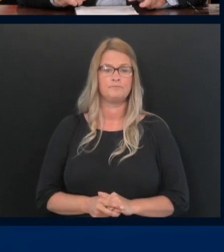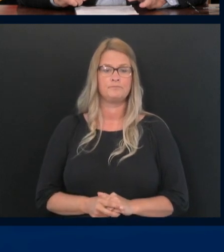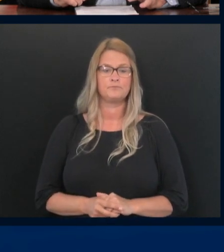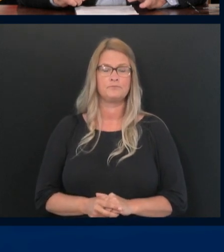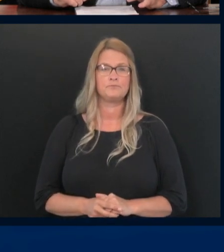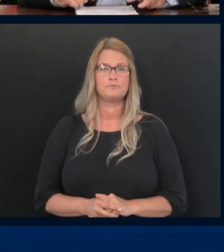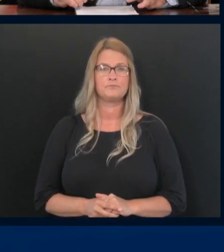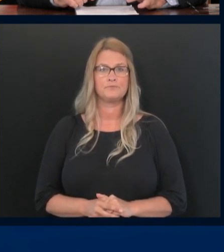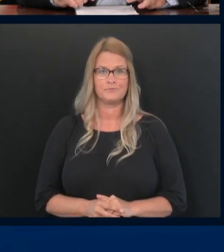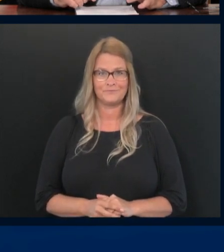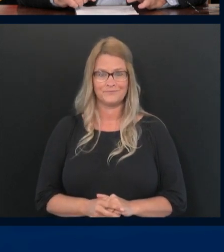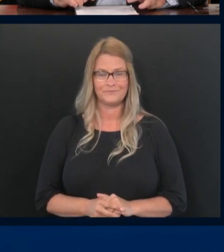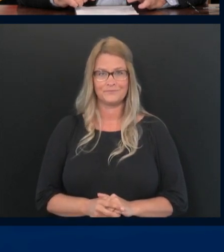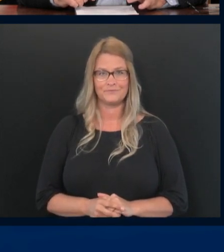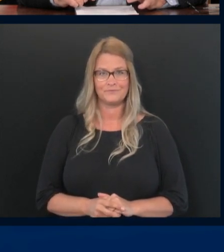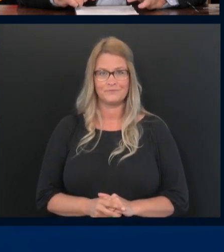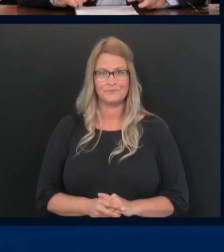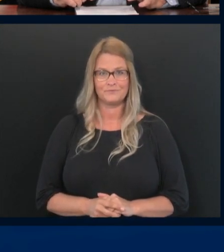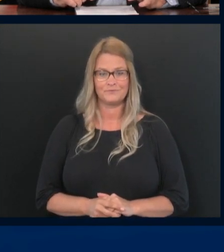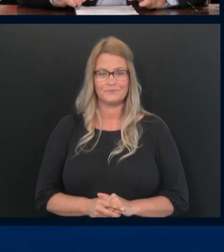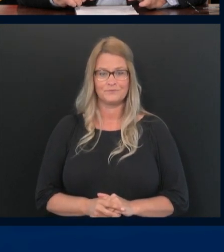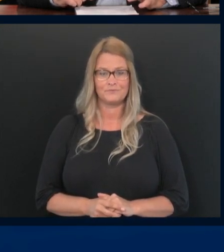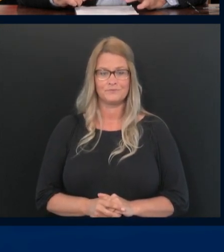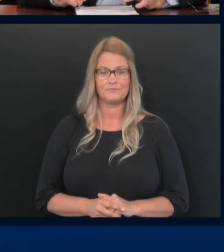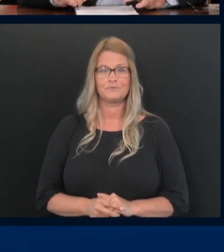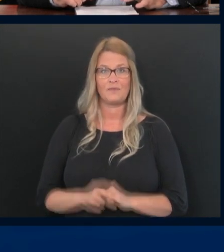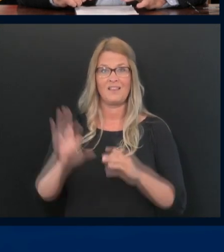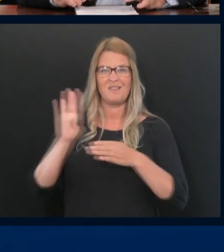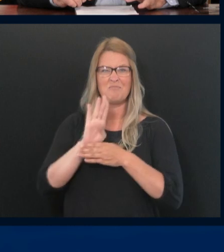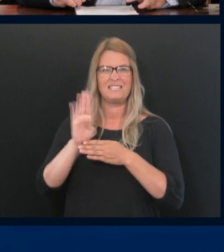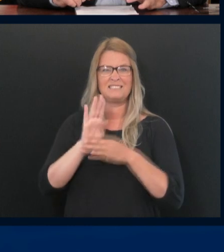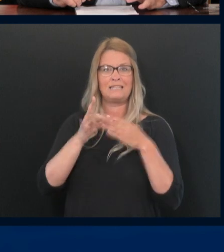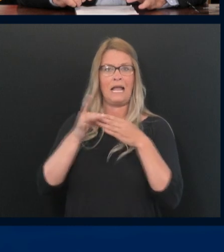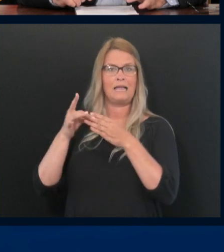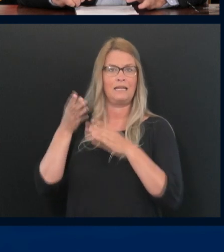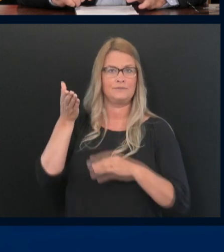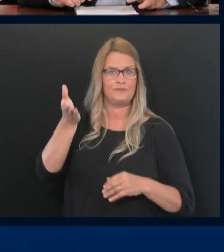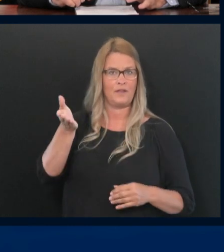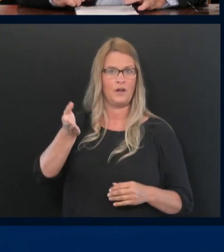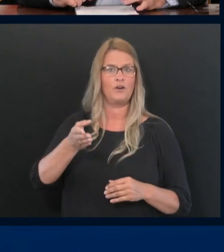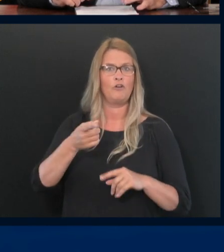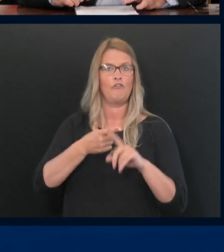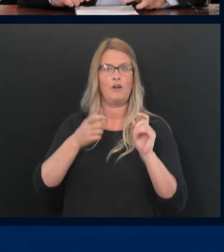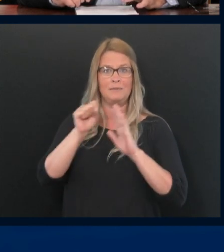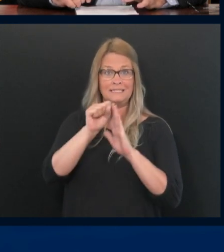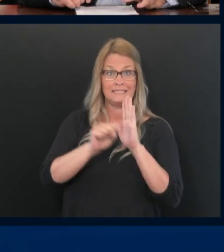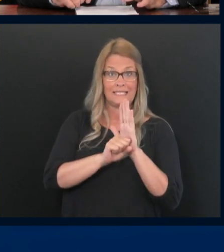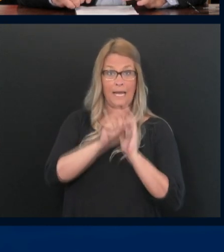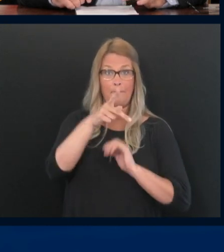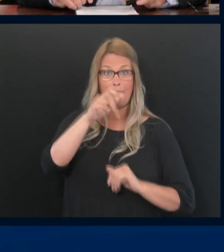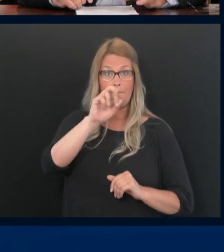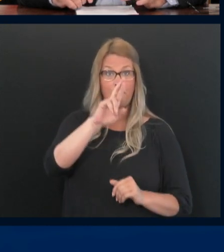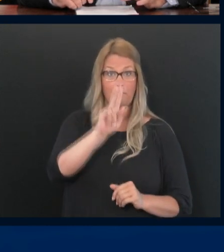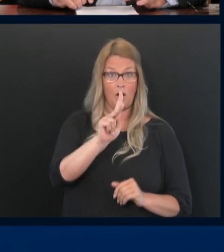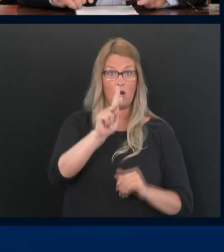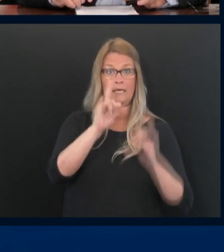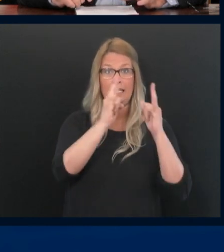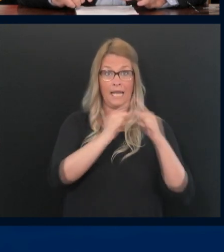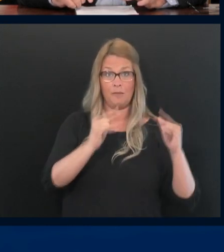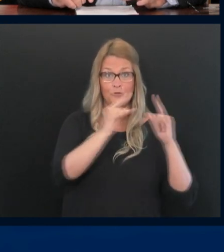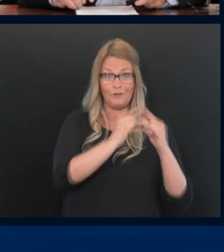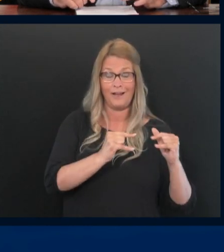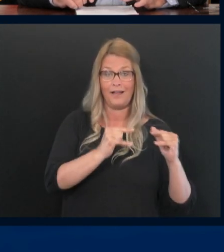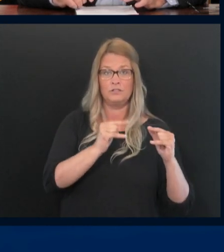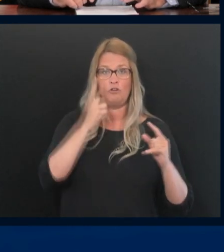Businesses are, there are guidelines there from our state park campgrounds to, for